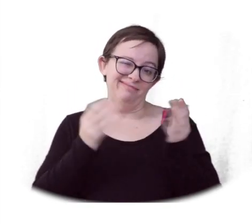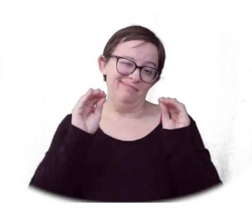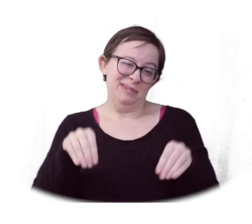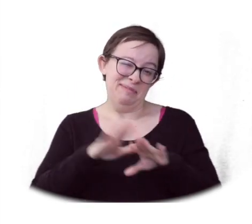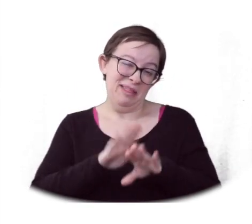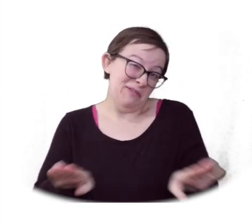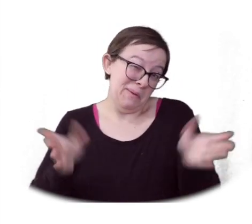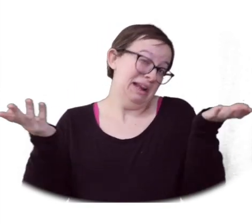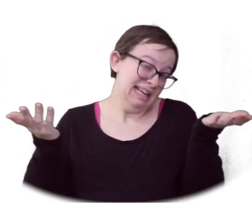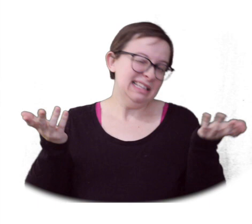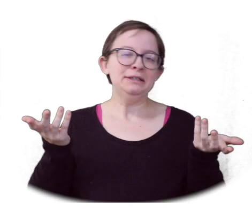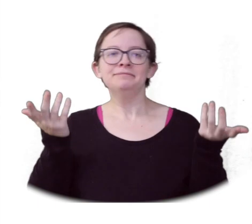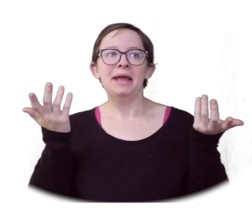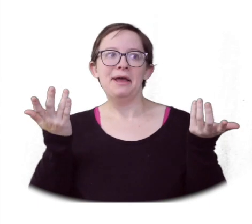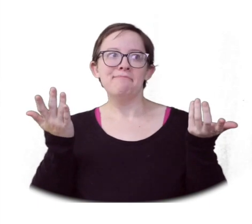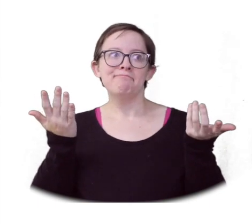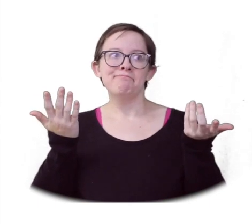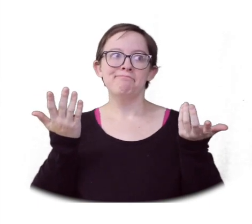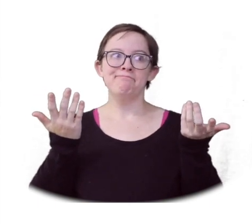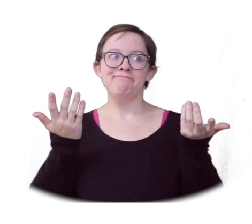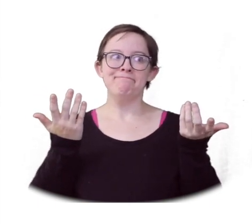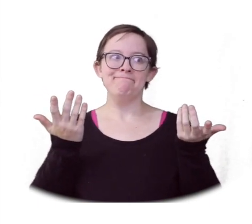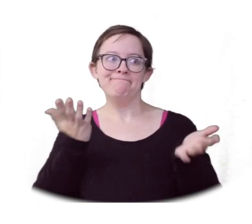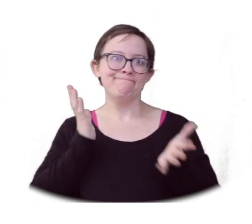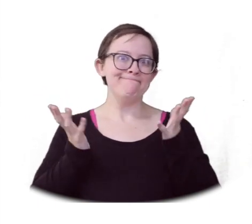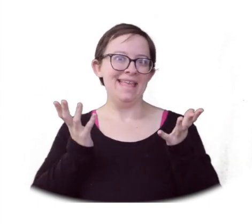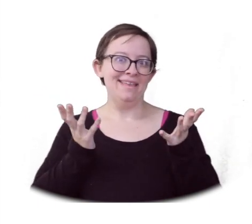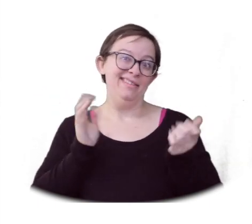better than, I guess, putting them onto the floor.